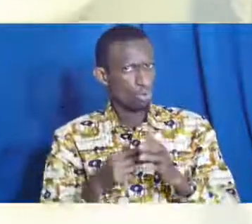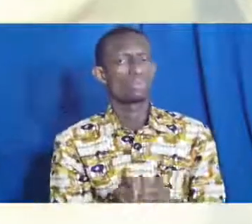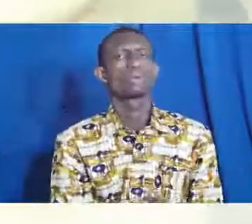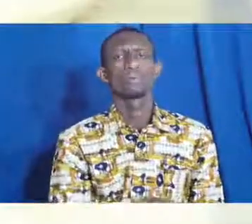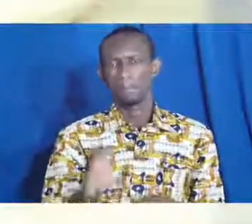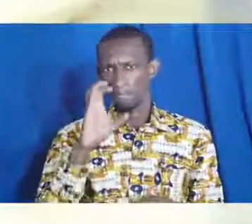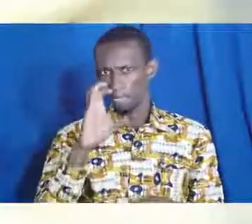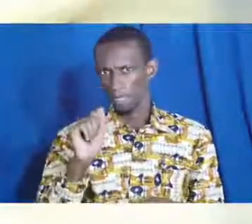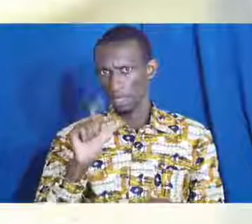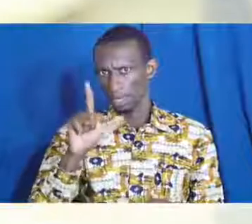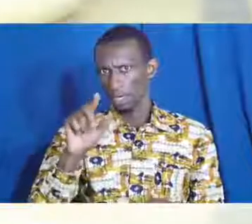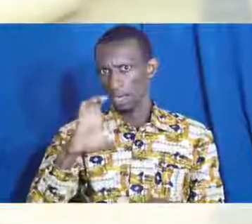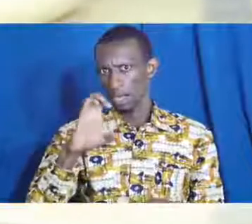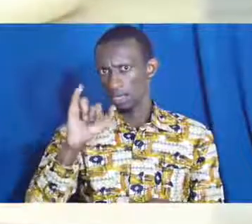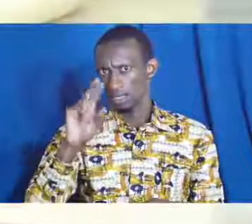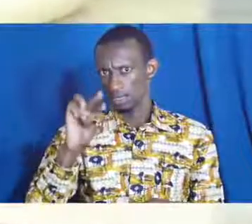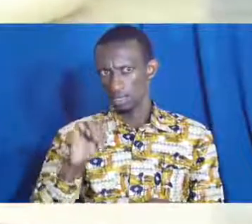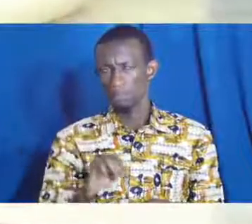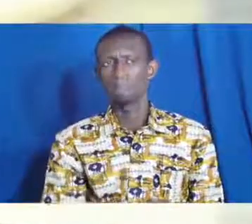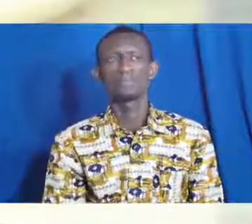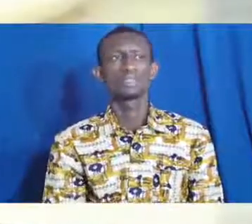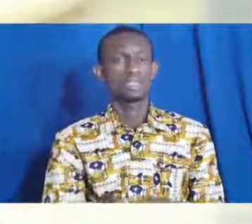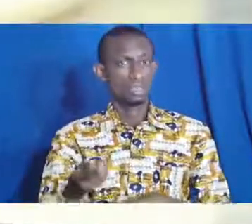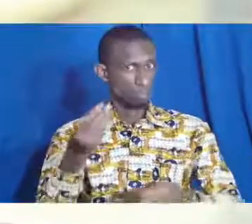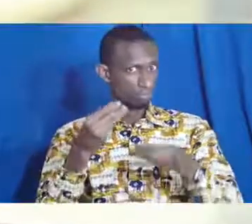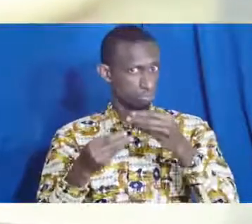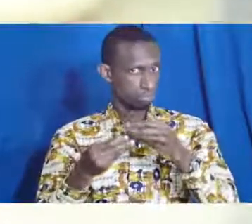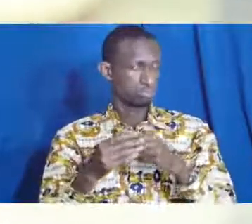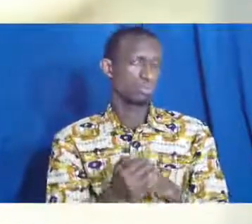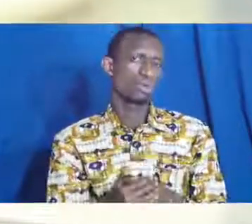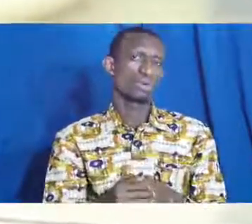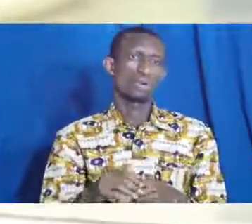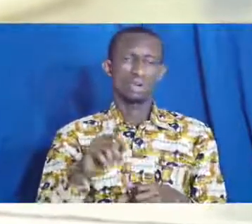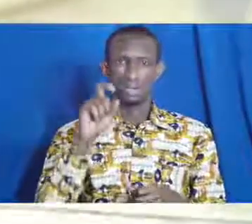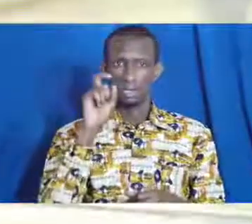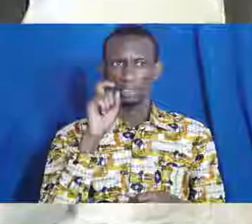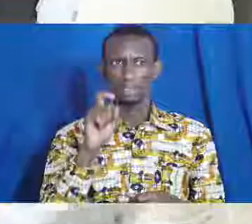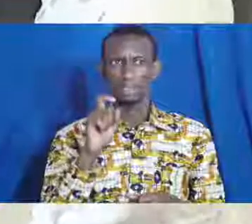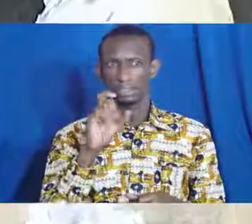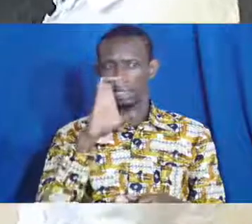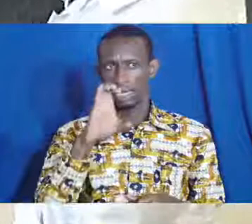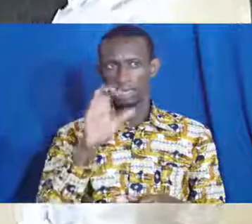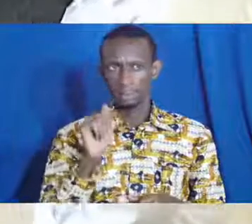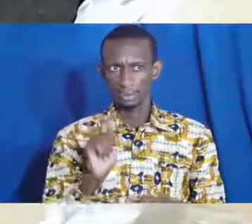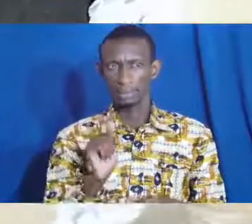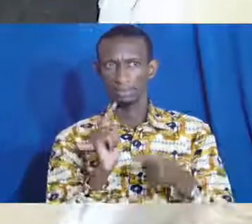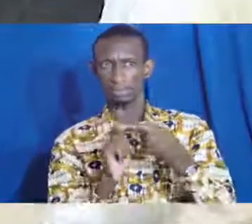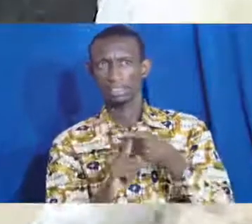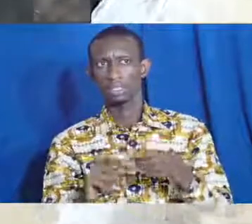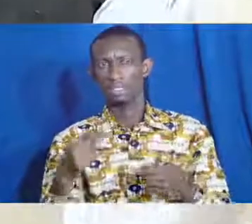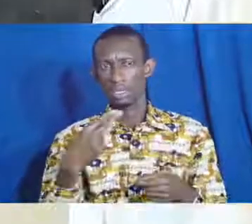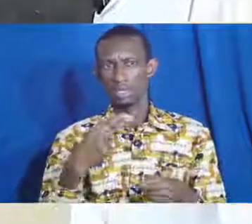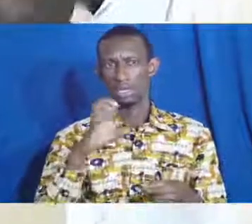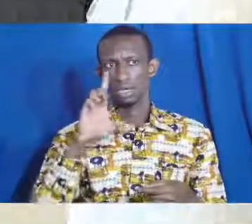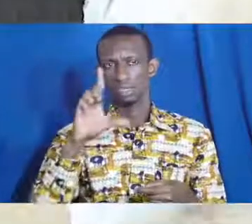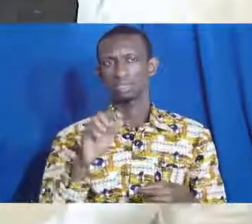calcium is reacting with HCl, and when it reacts with HCl, so the calcium metal